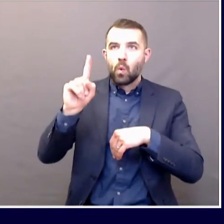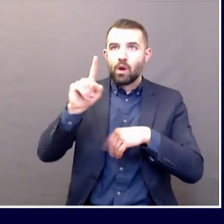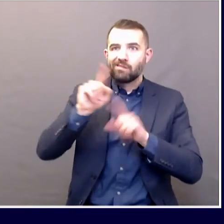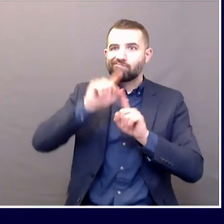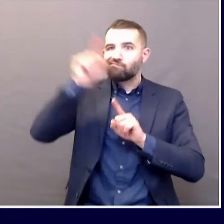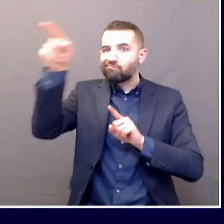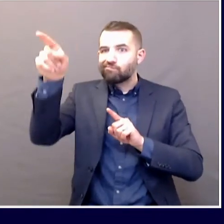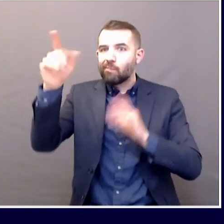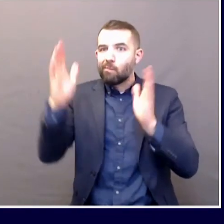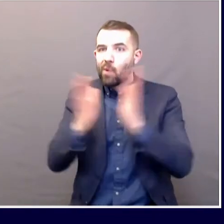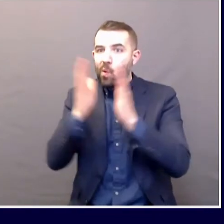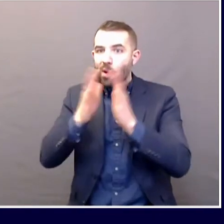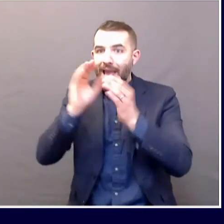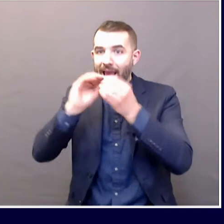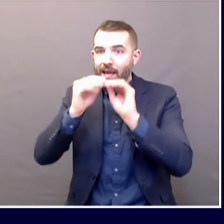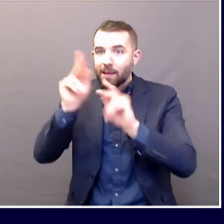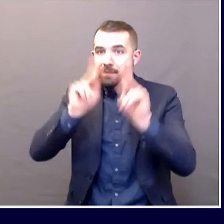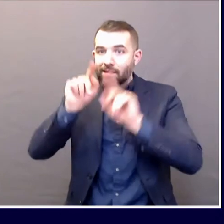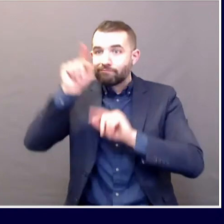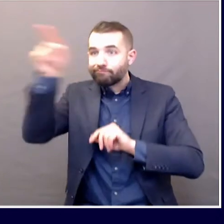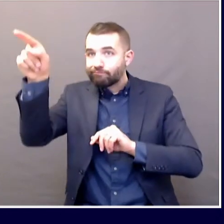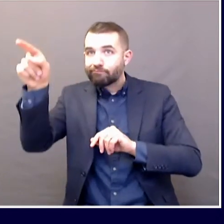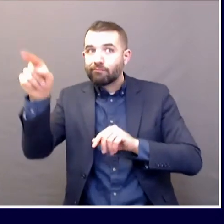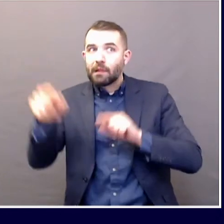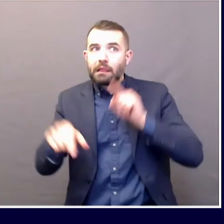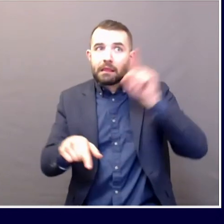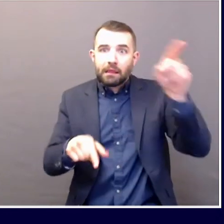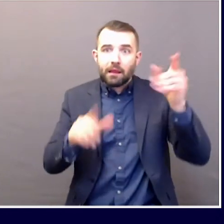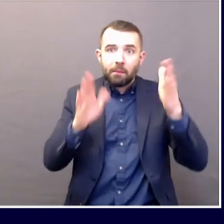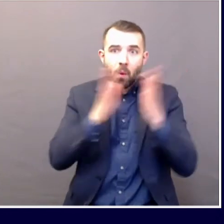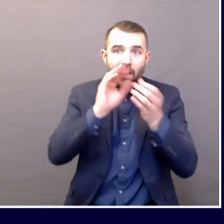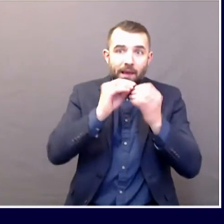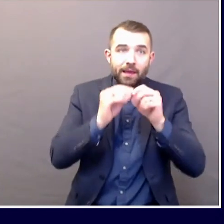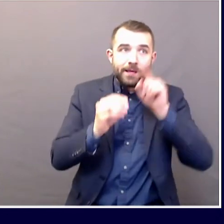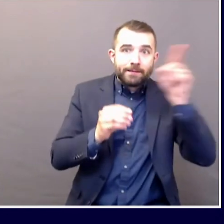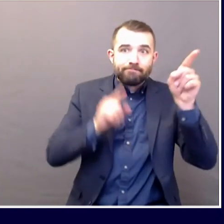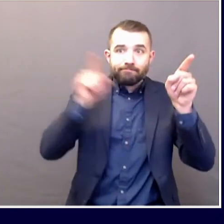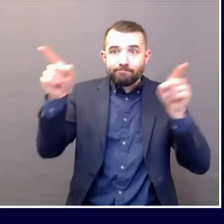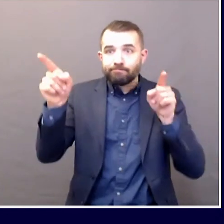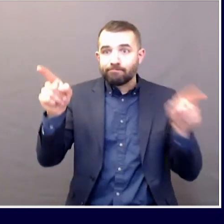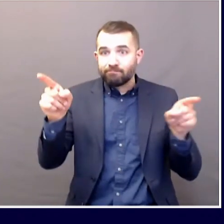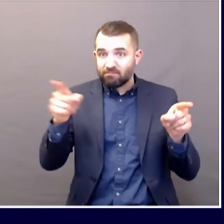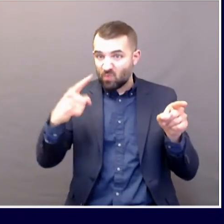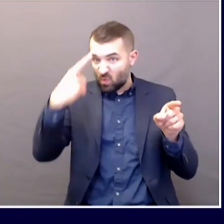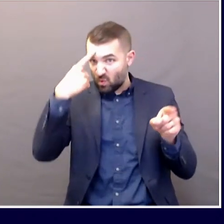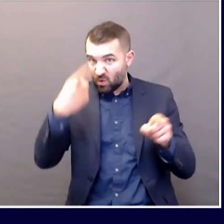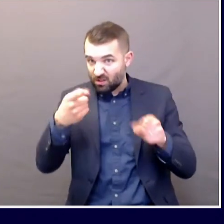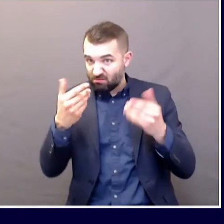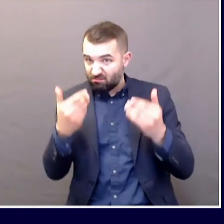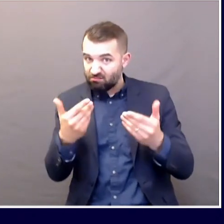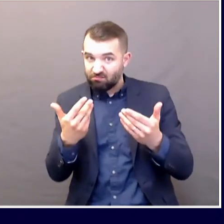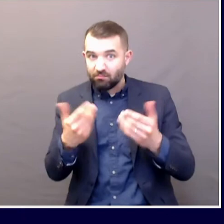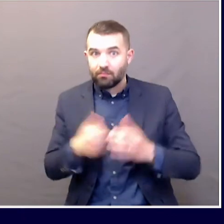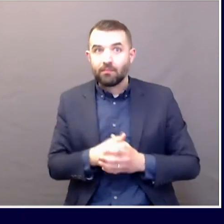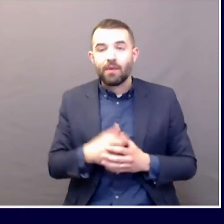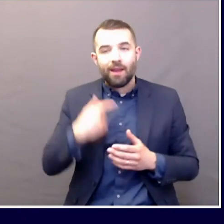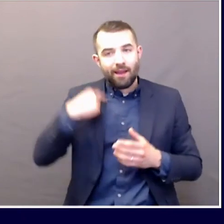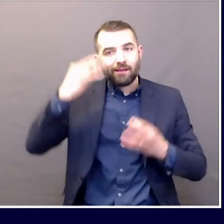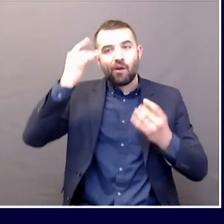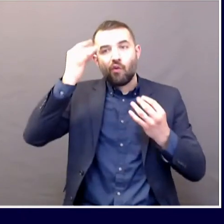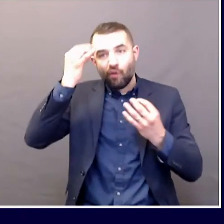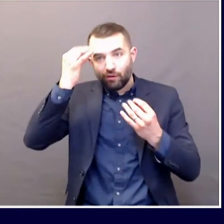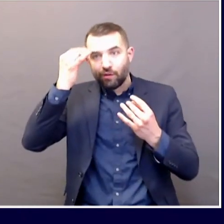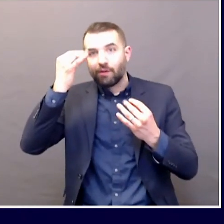We've considered it, but Allison, our approach to date has been to try to, it's very difficult to open up a system,